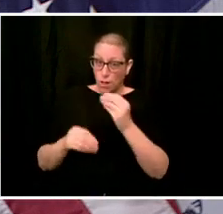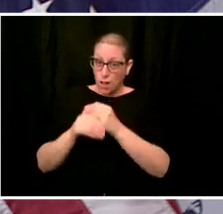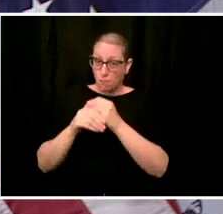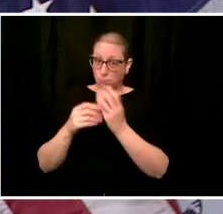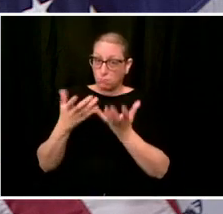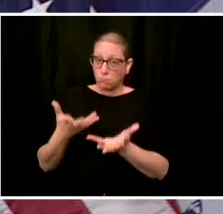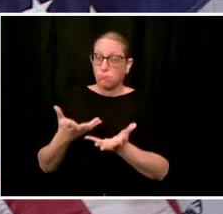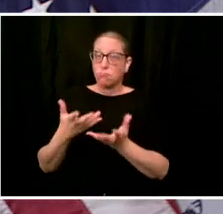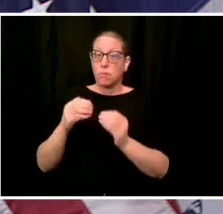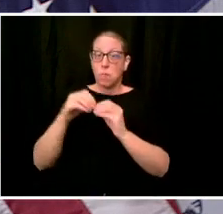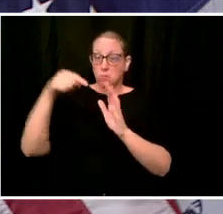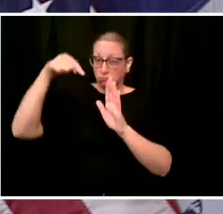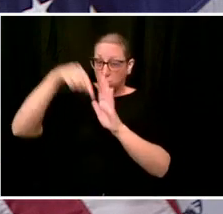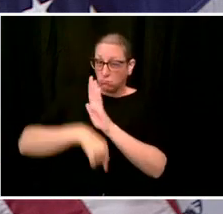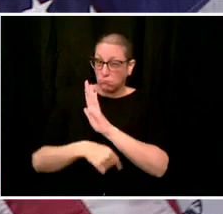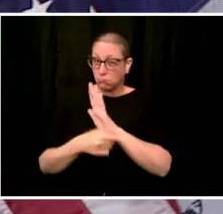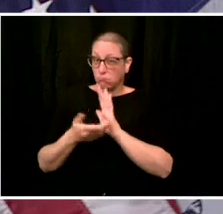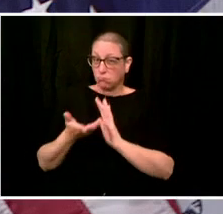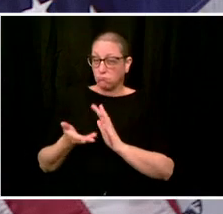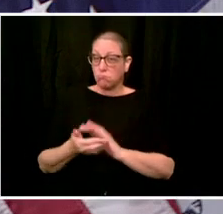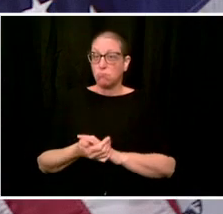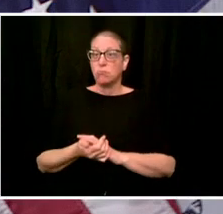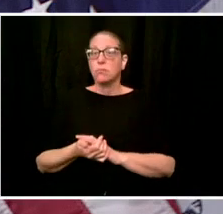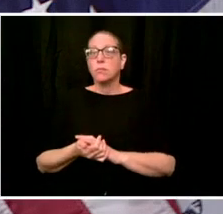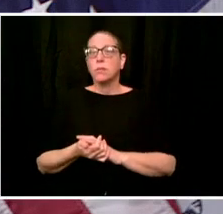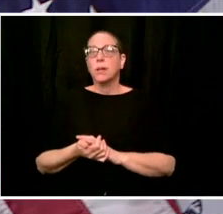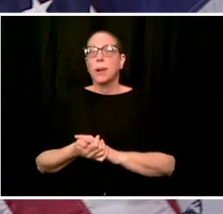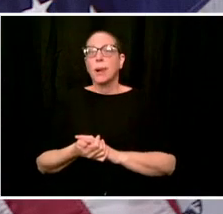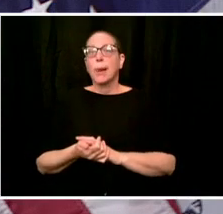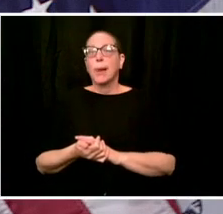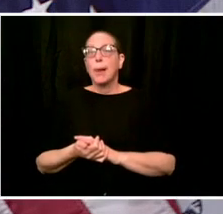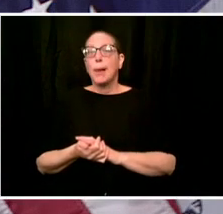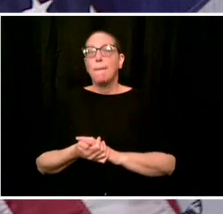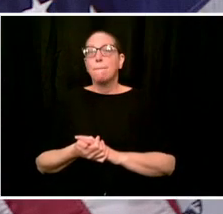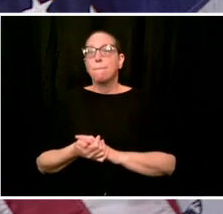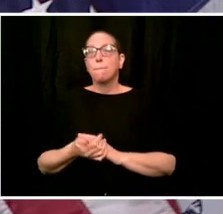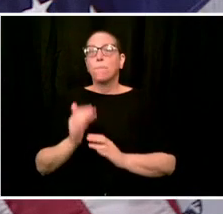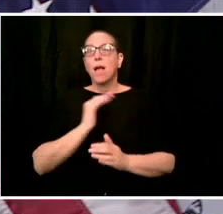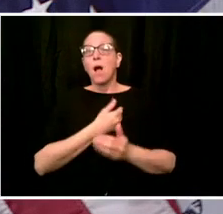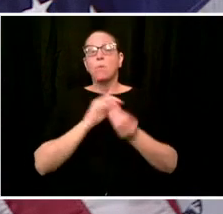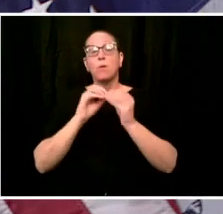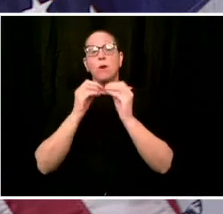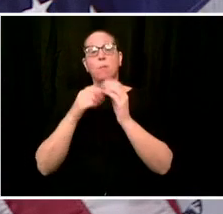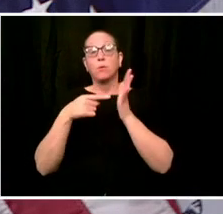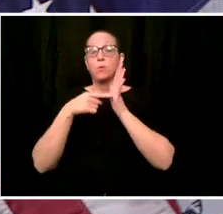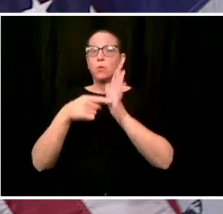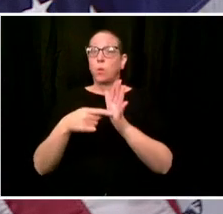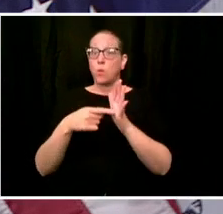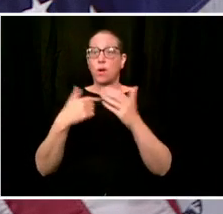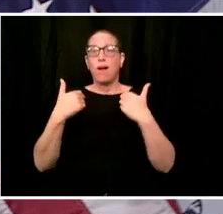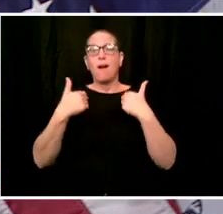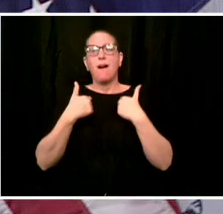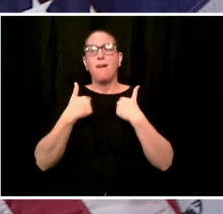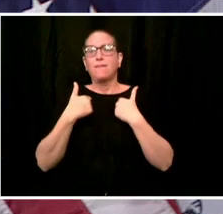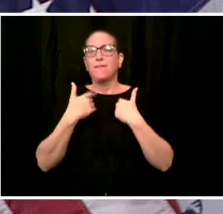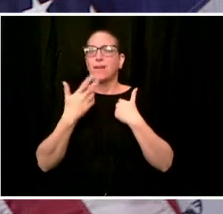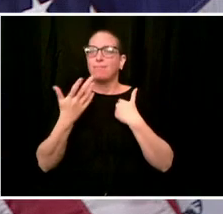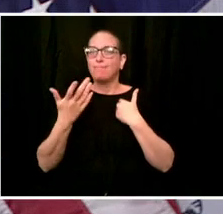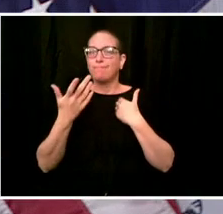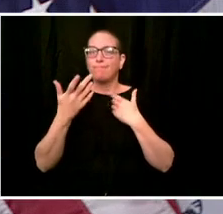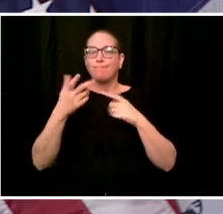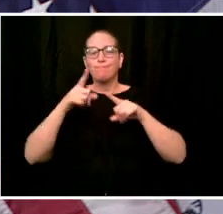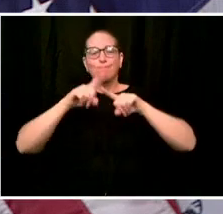very, very sad, but clearly consistent of what communities have been hit the hardest, what kind of people by